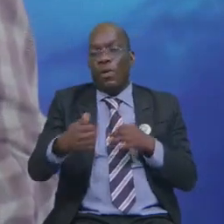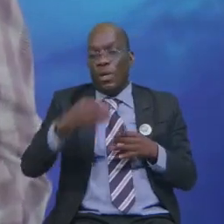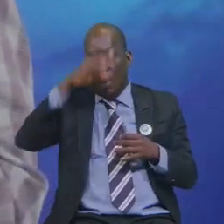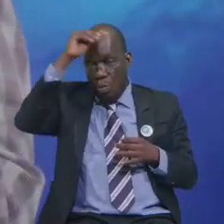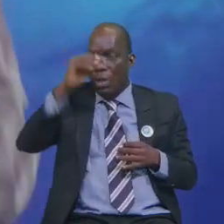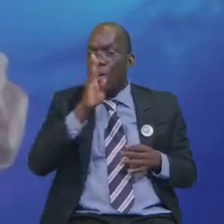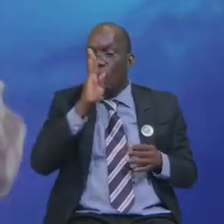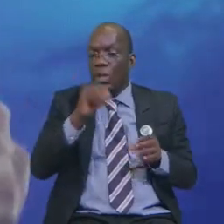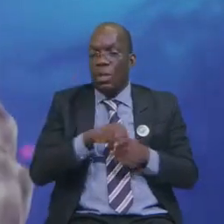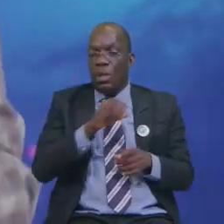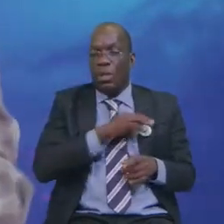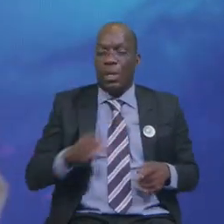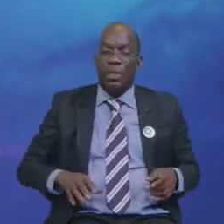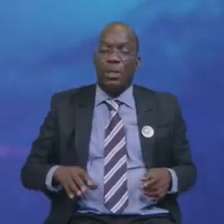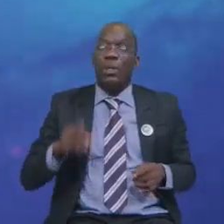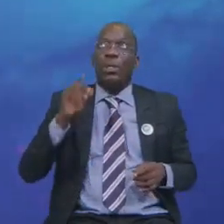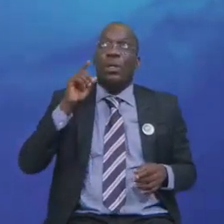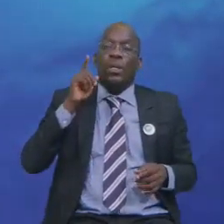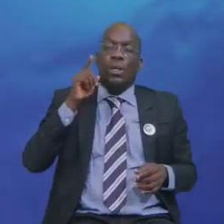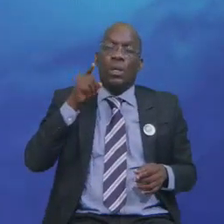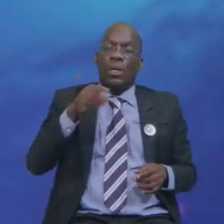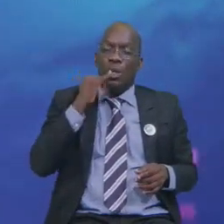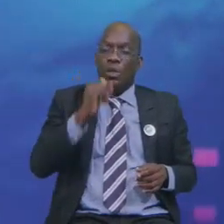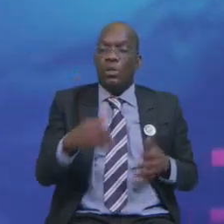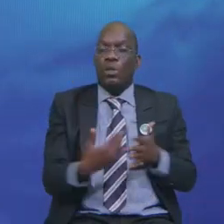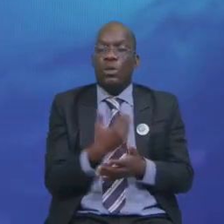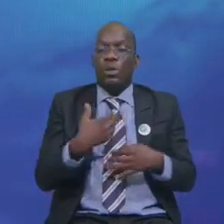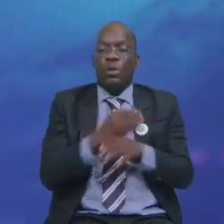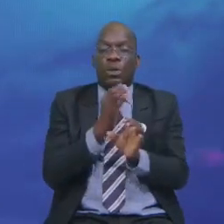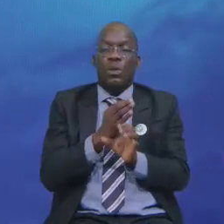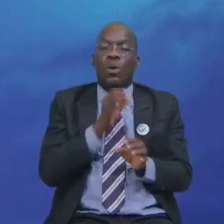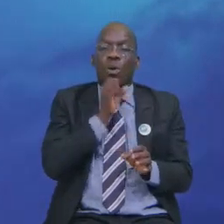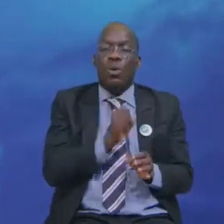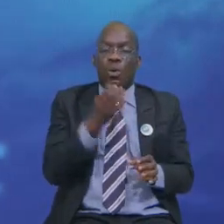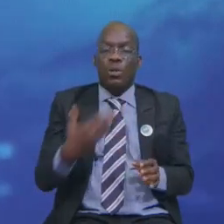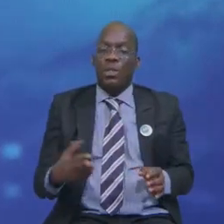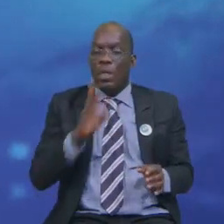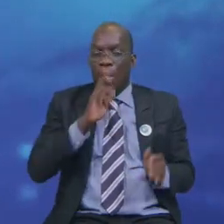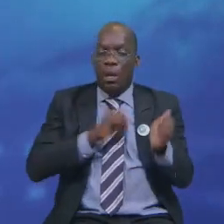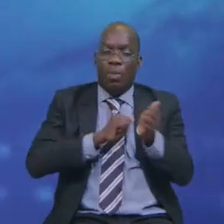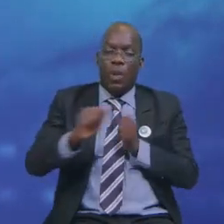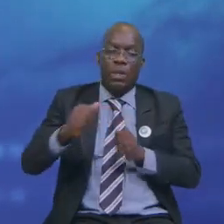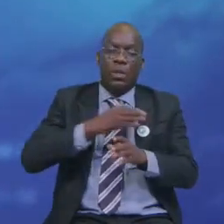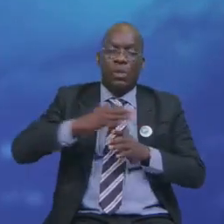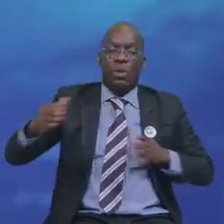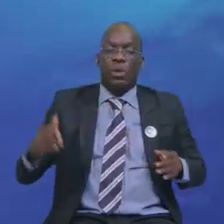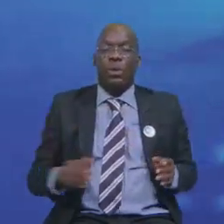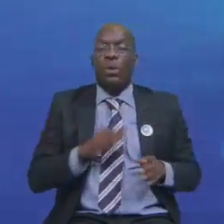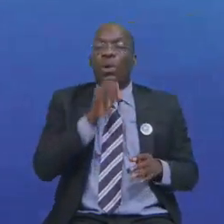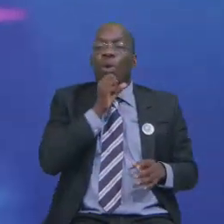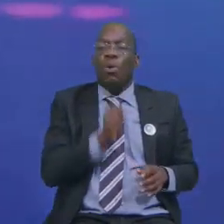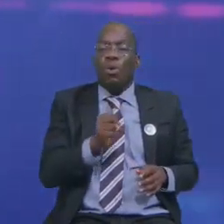a new creature. Old things are passed away.